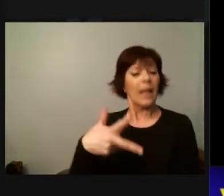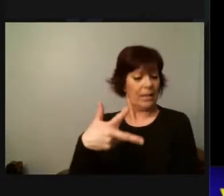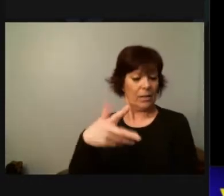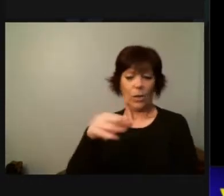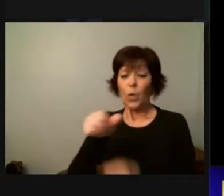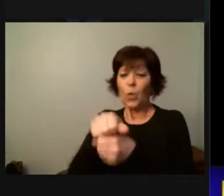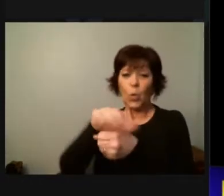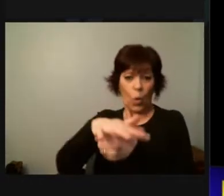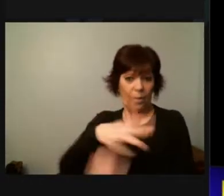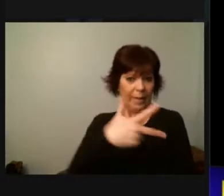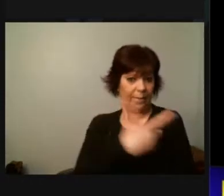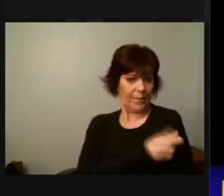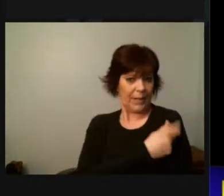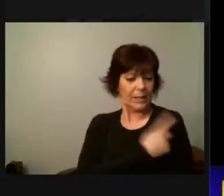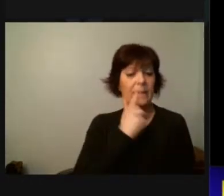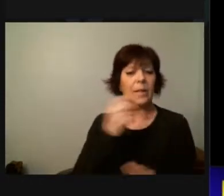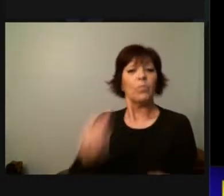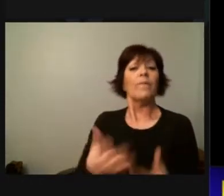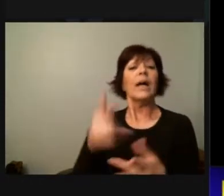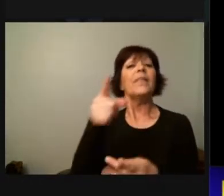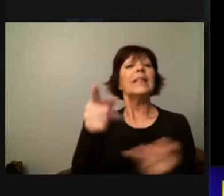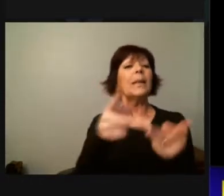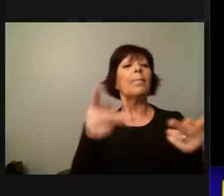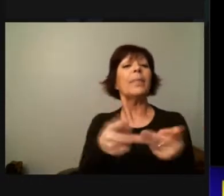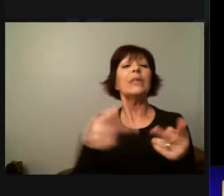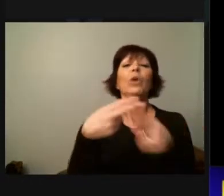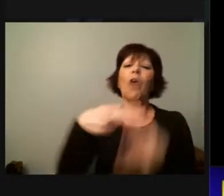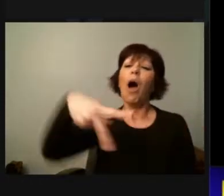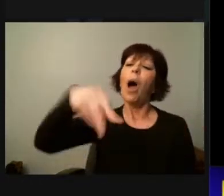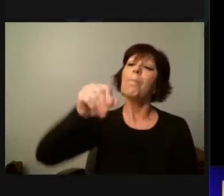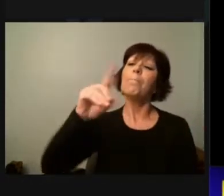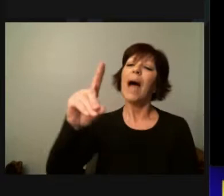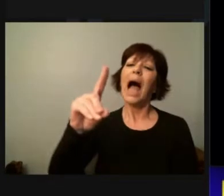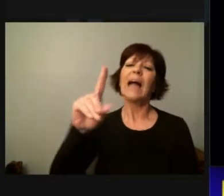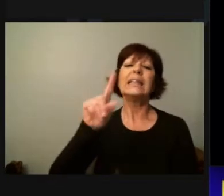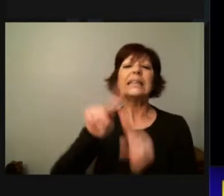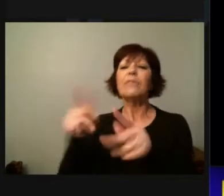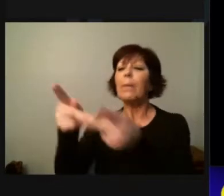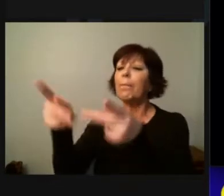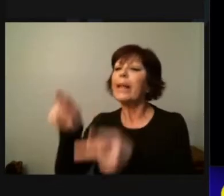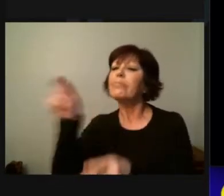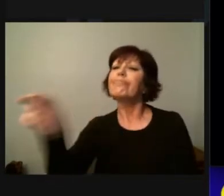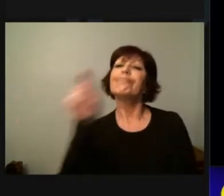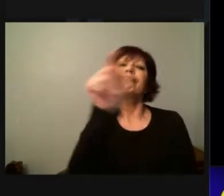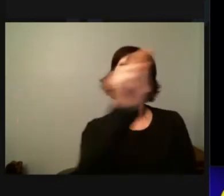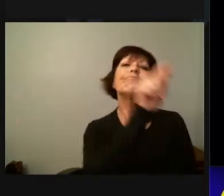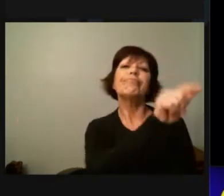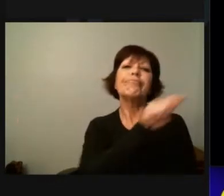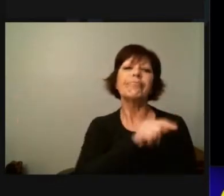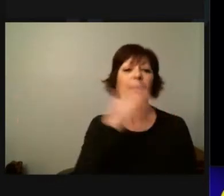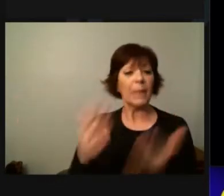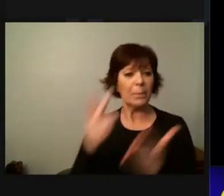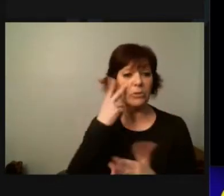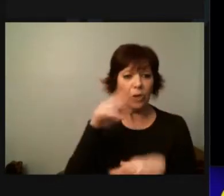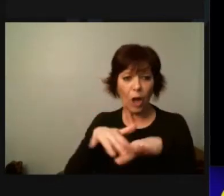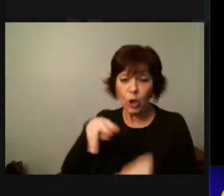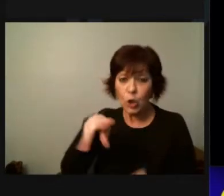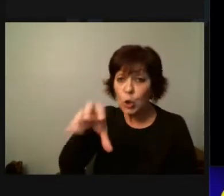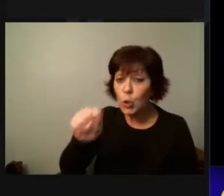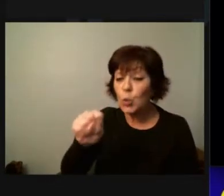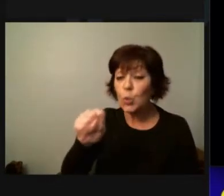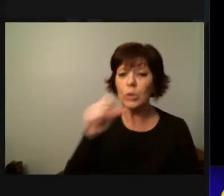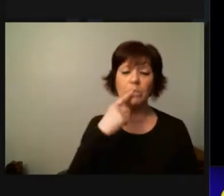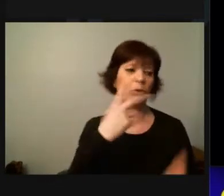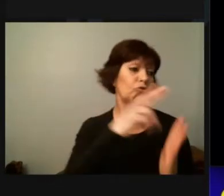is being provided at points of dispensing, or pods. You may have seen this in the news. You may have read it in the